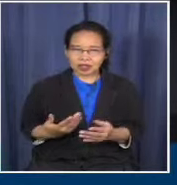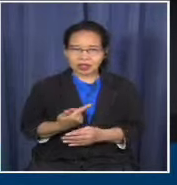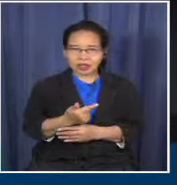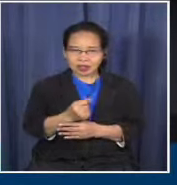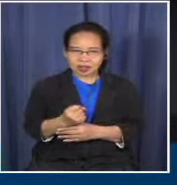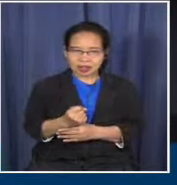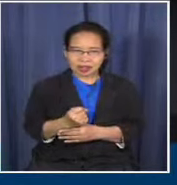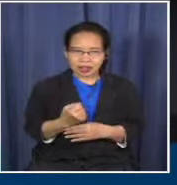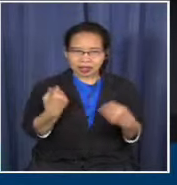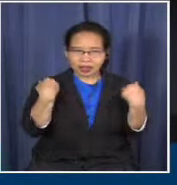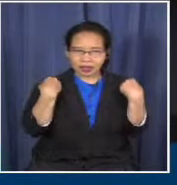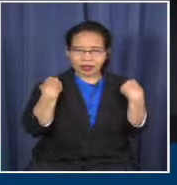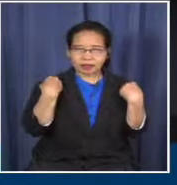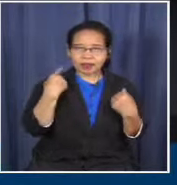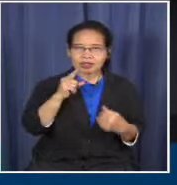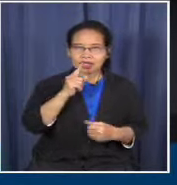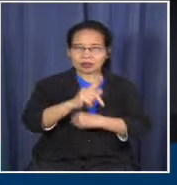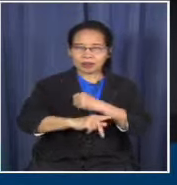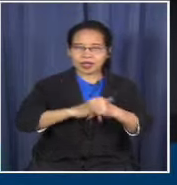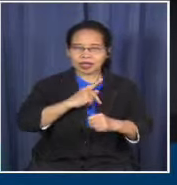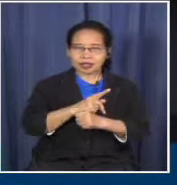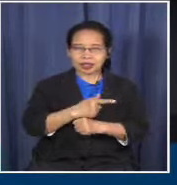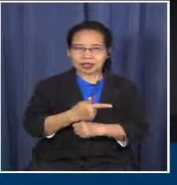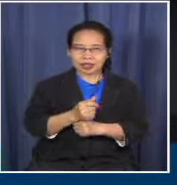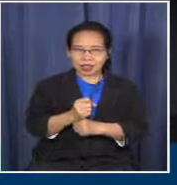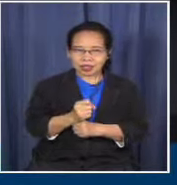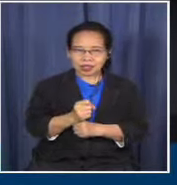But these components, these gases,